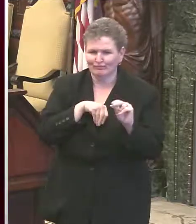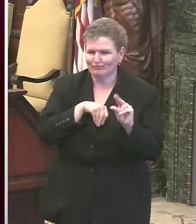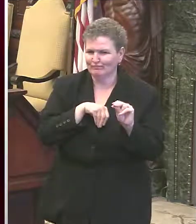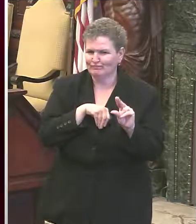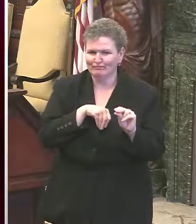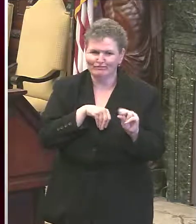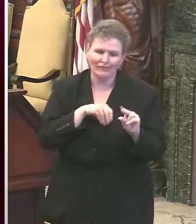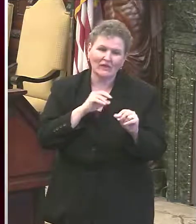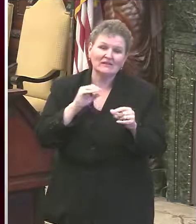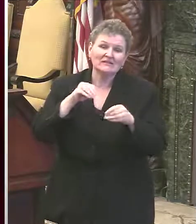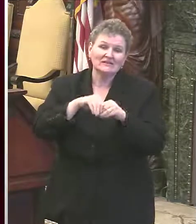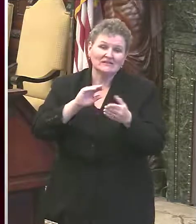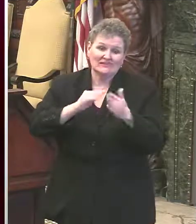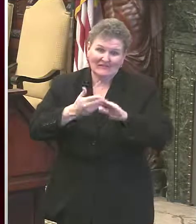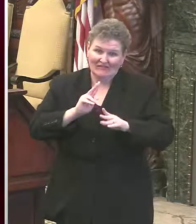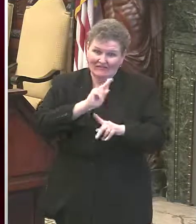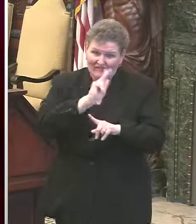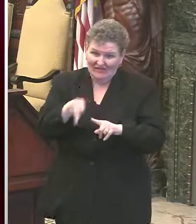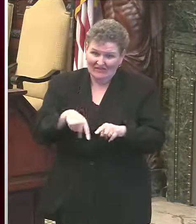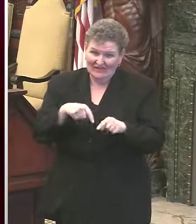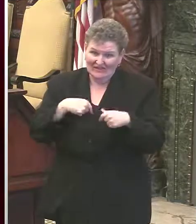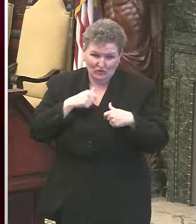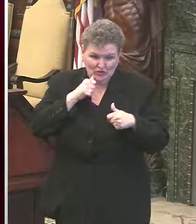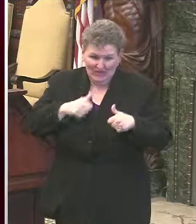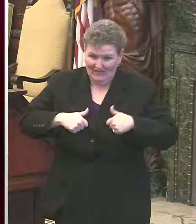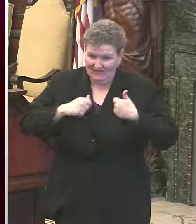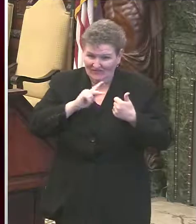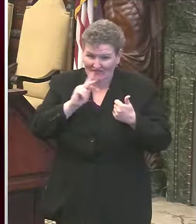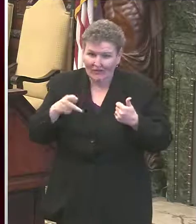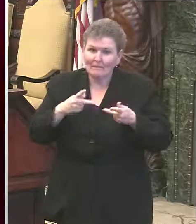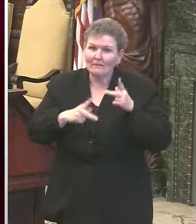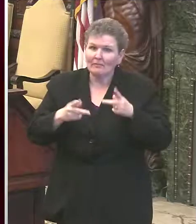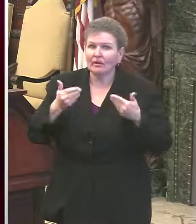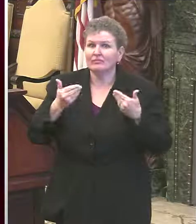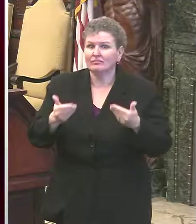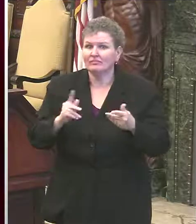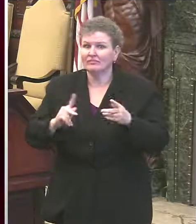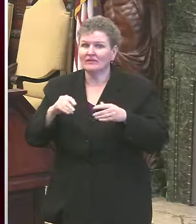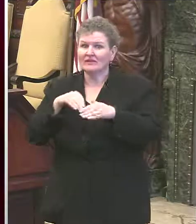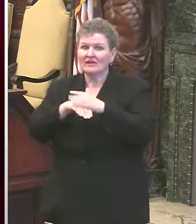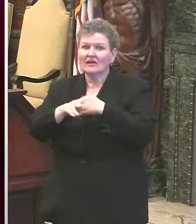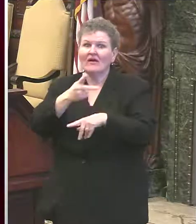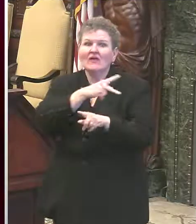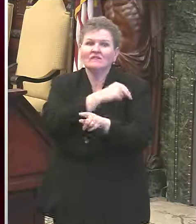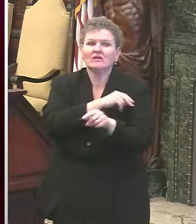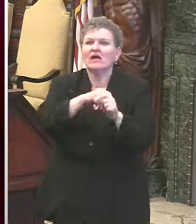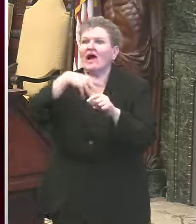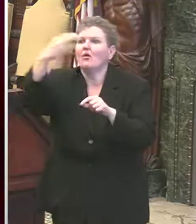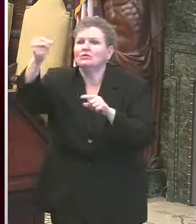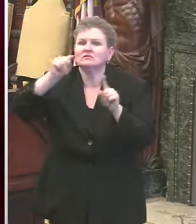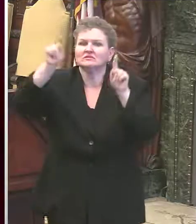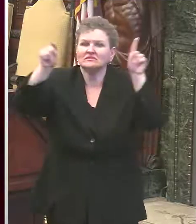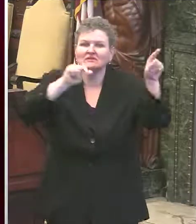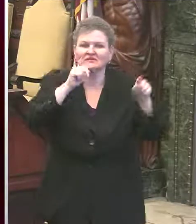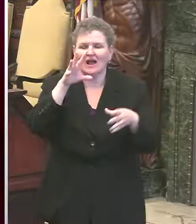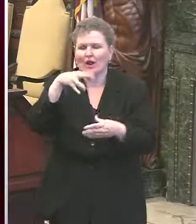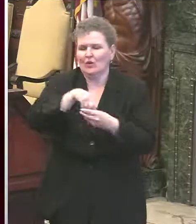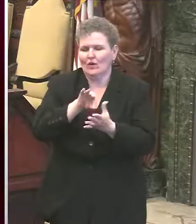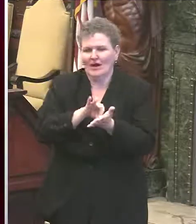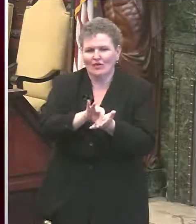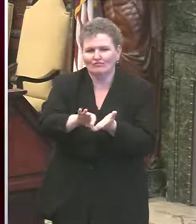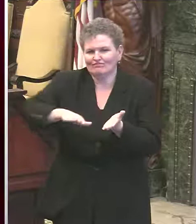who don't live in Philadelphia, but the Philadelphia residents who might have been vaccinated elsewhere, we don't have that number. So 19% is a low